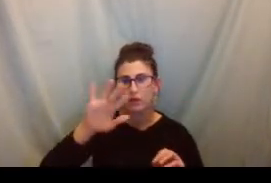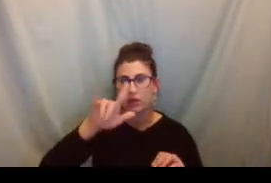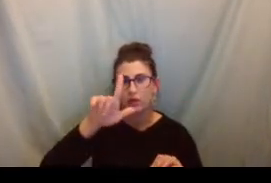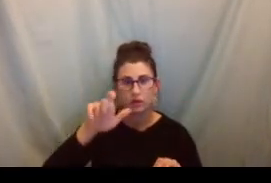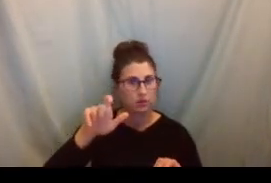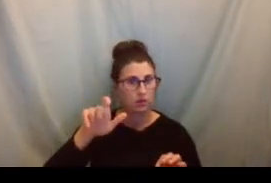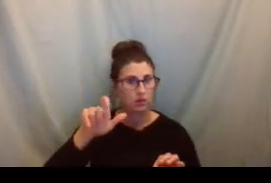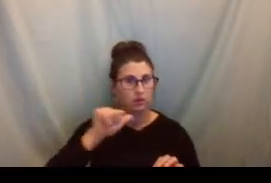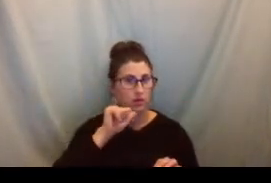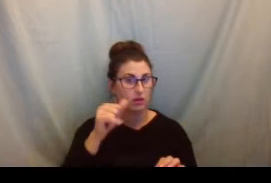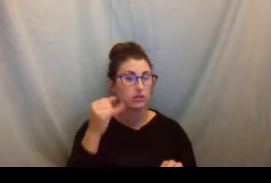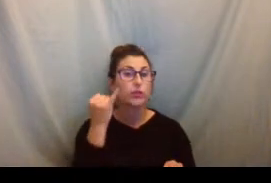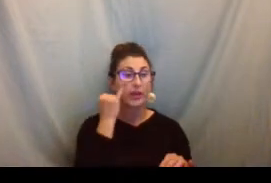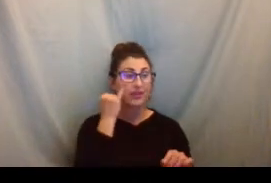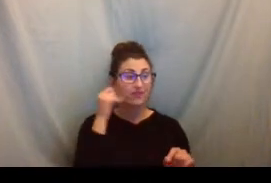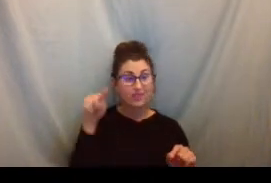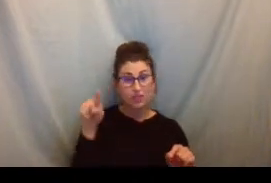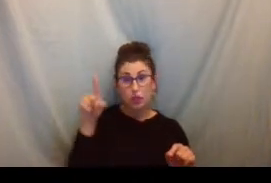20,